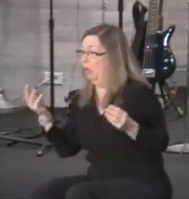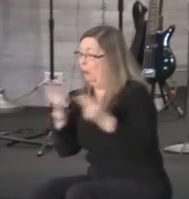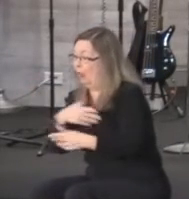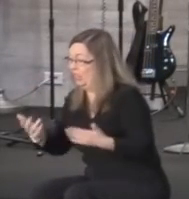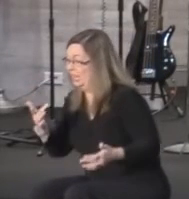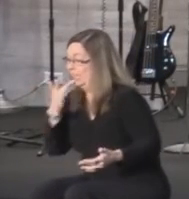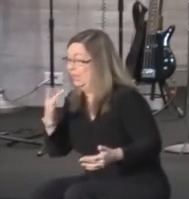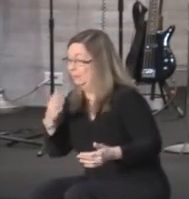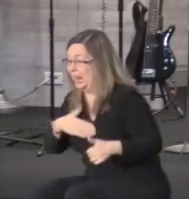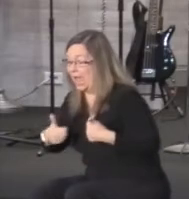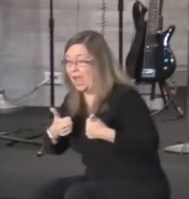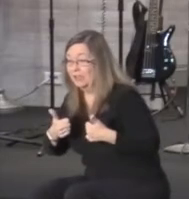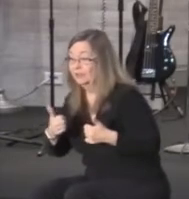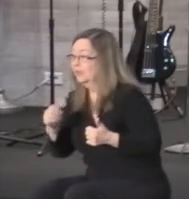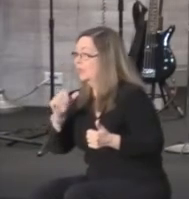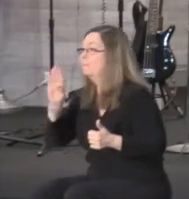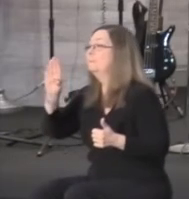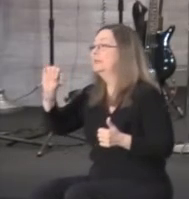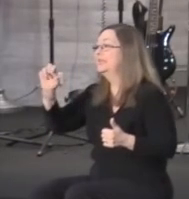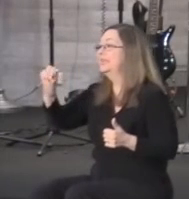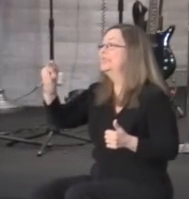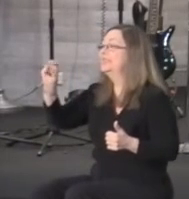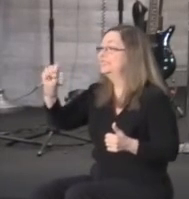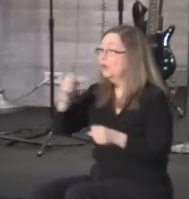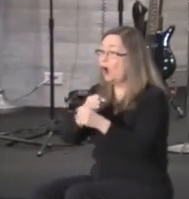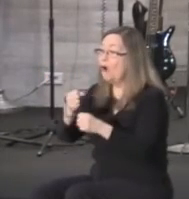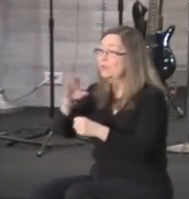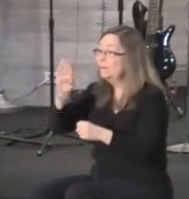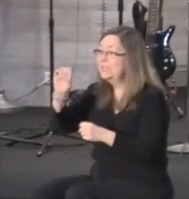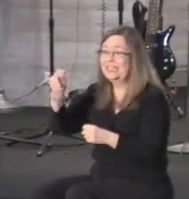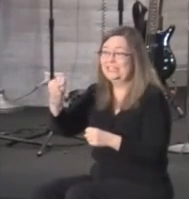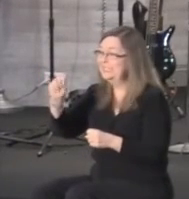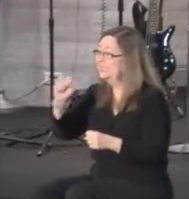my life. It was them beans, coffee beans with chocolate on them.